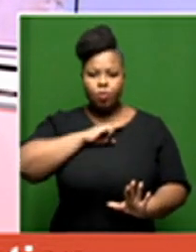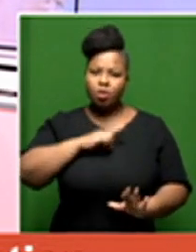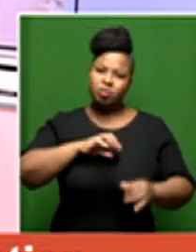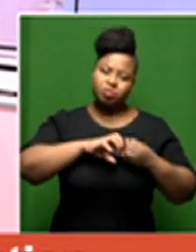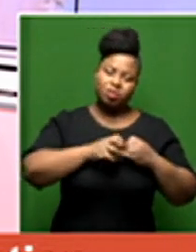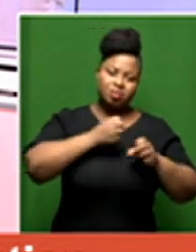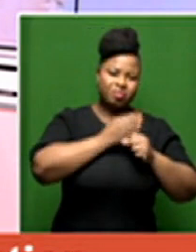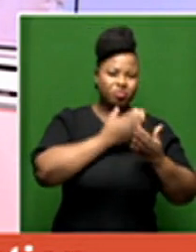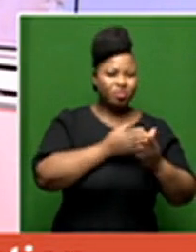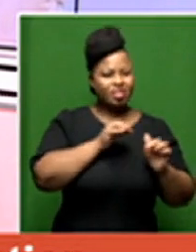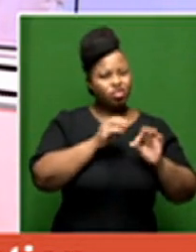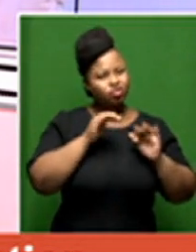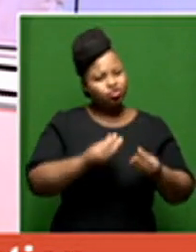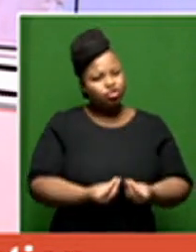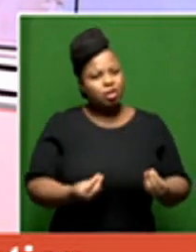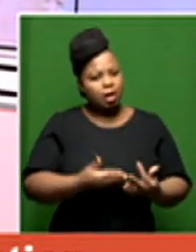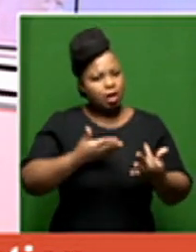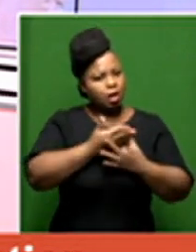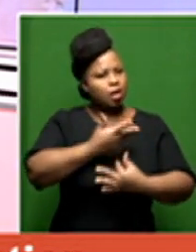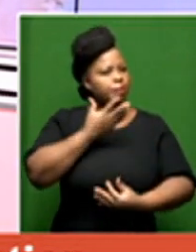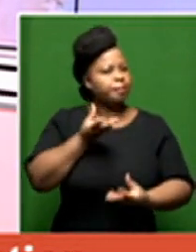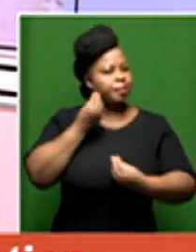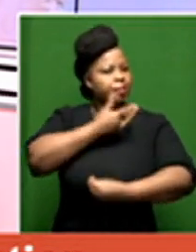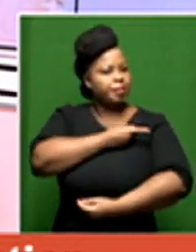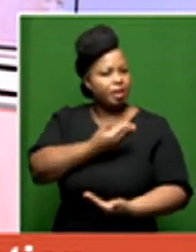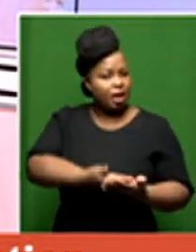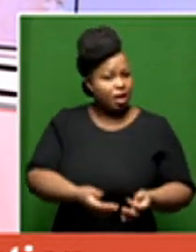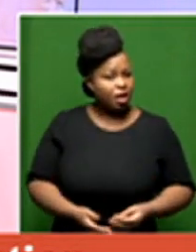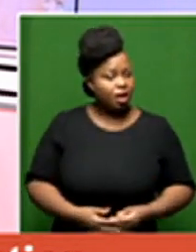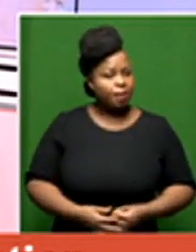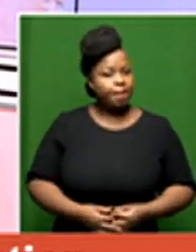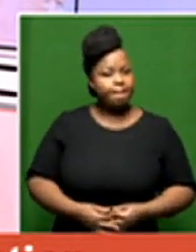that children have access to these vaccines?